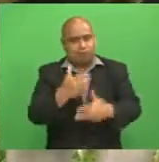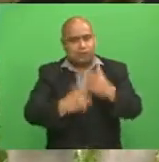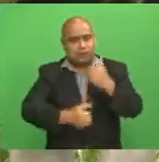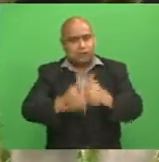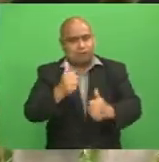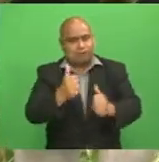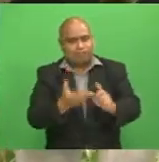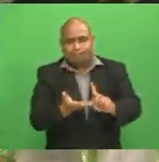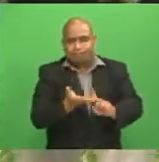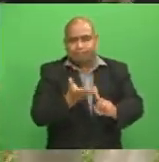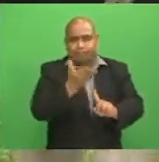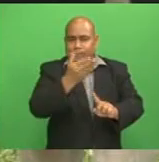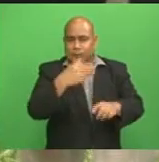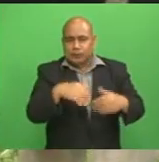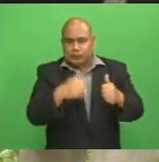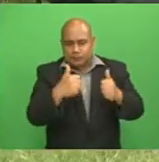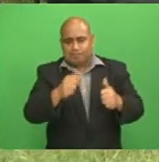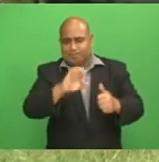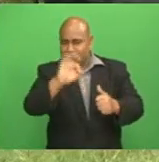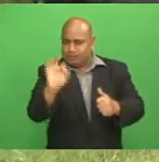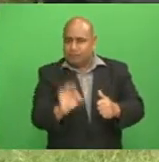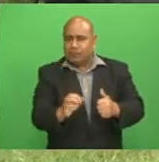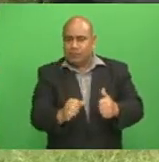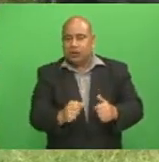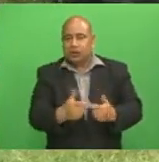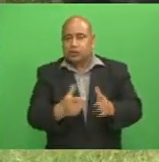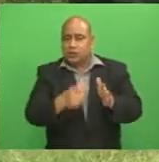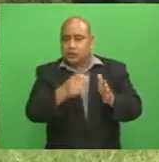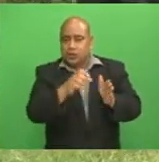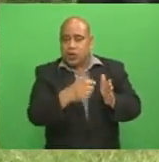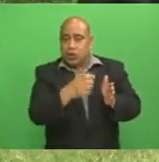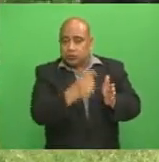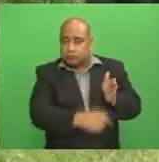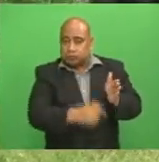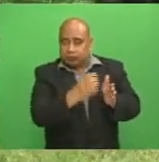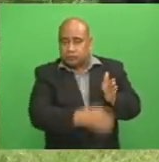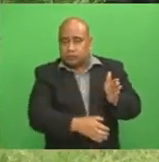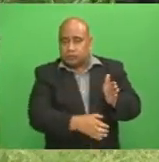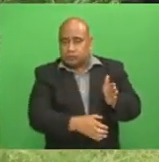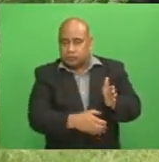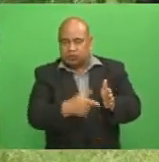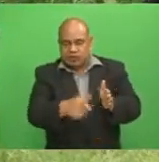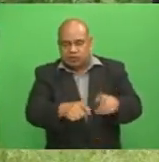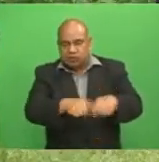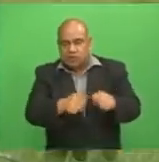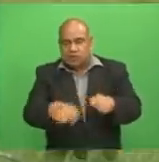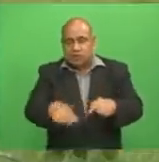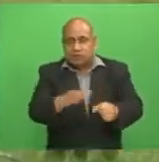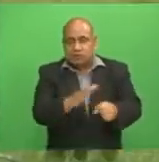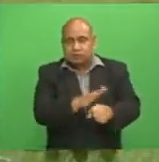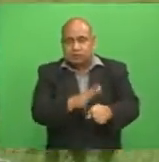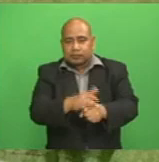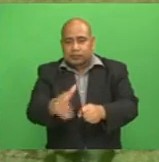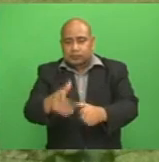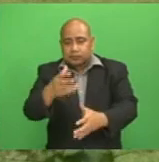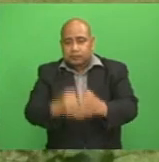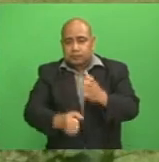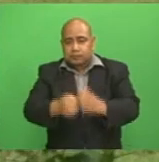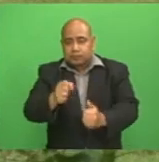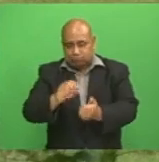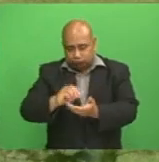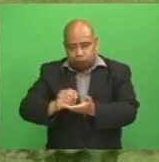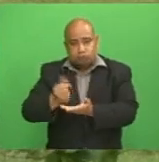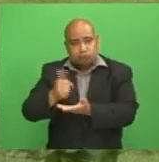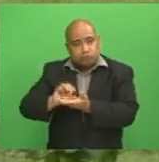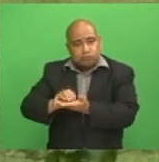the cost of raw materials has increased slightly following the pandemic, but not so much as to affect profits. So what